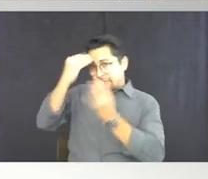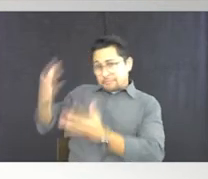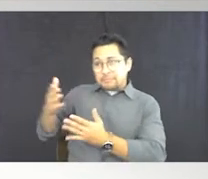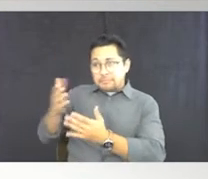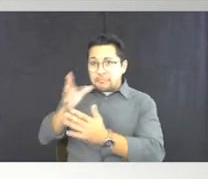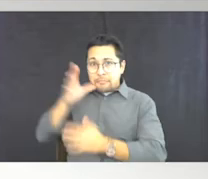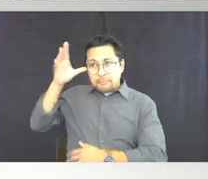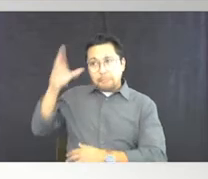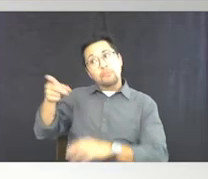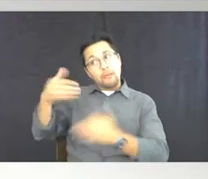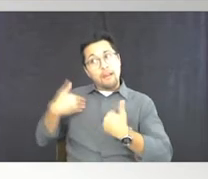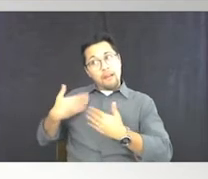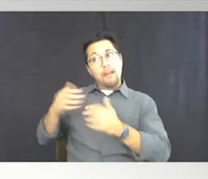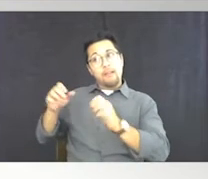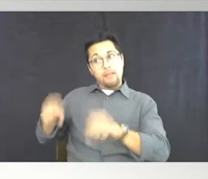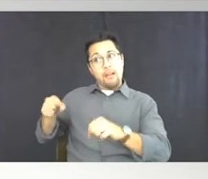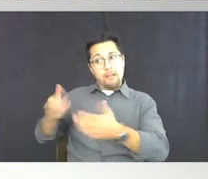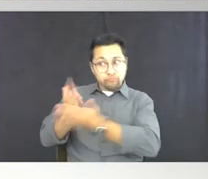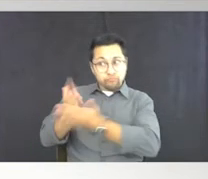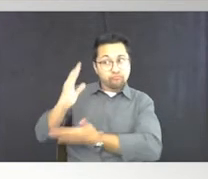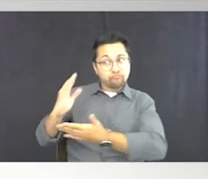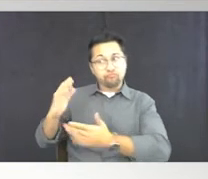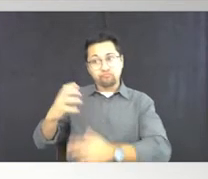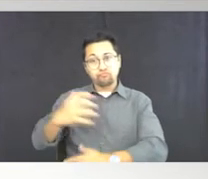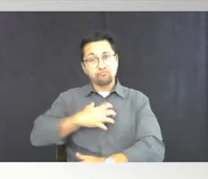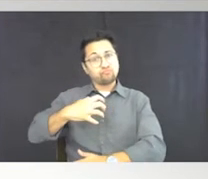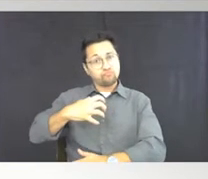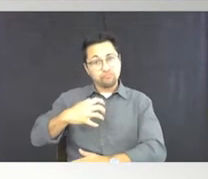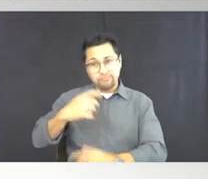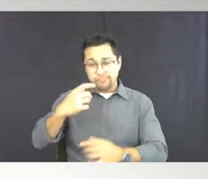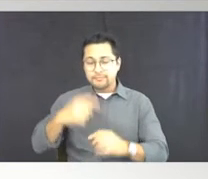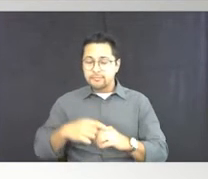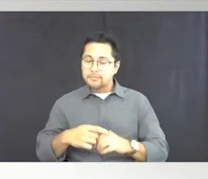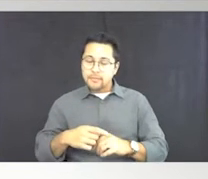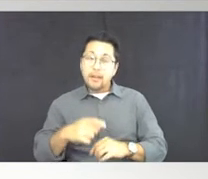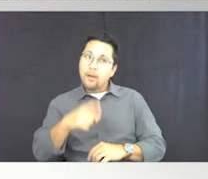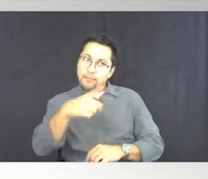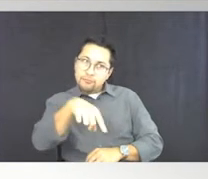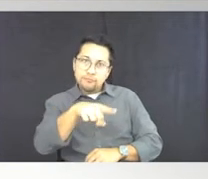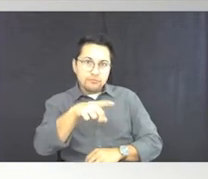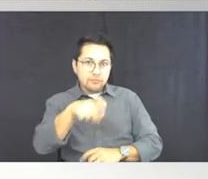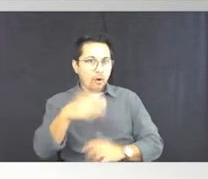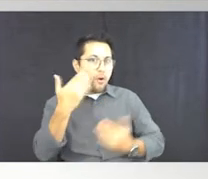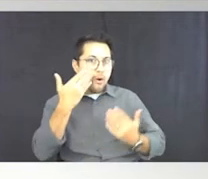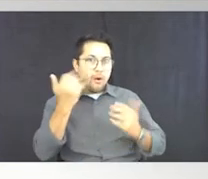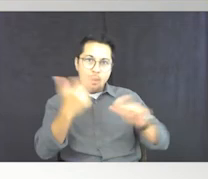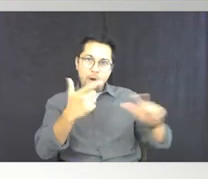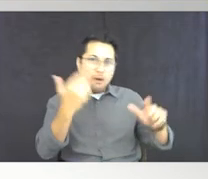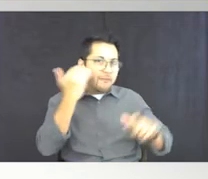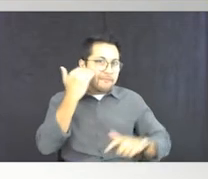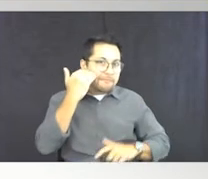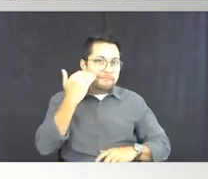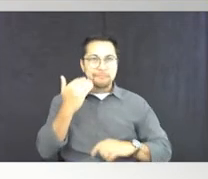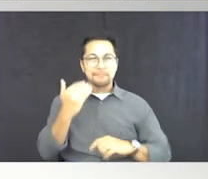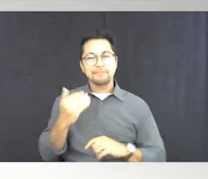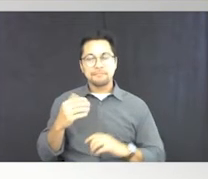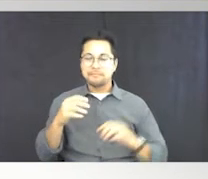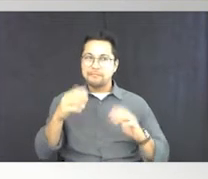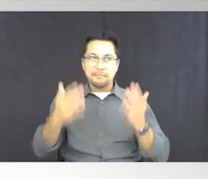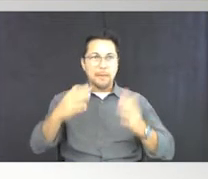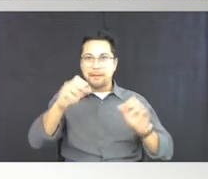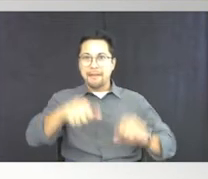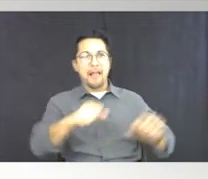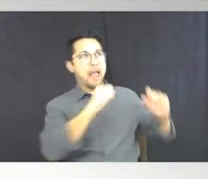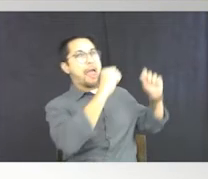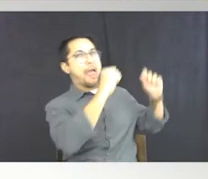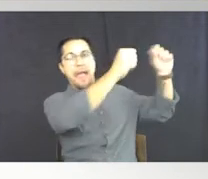to challenge the decision. Those are in your procedural safeguards, which I'm sure we're all familiar with. We could probably plaster the walls